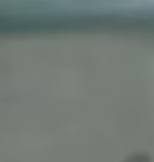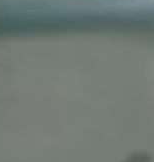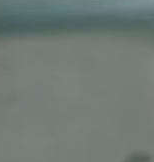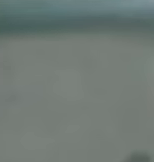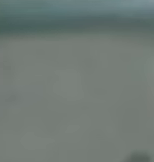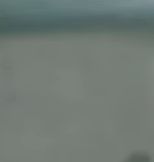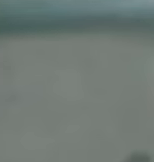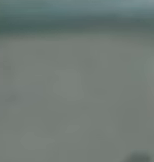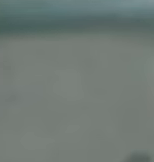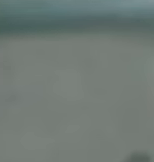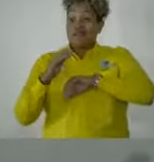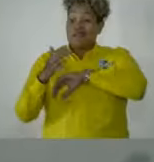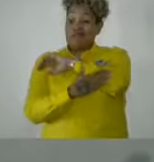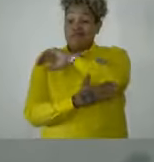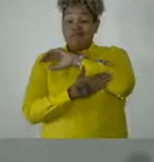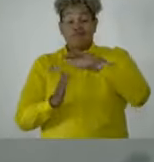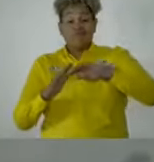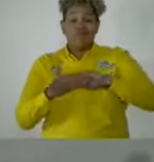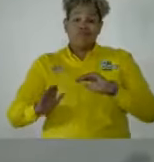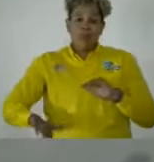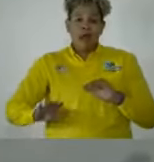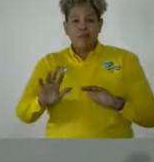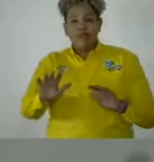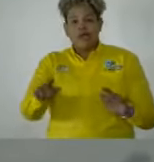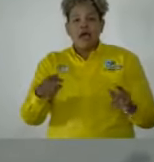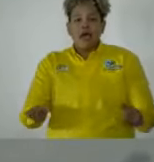we do in the nation's parliament.